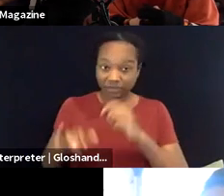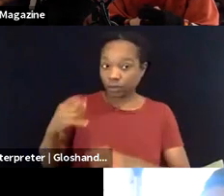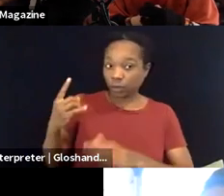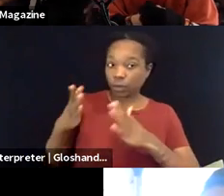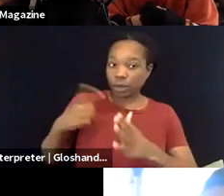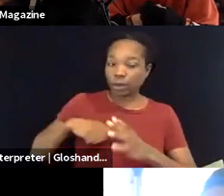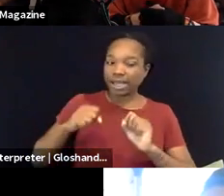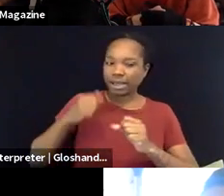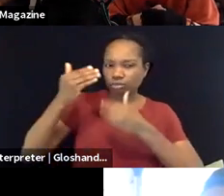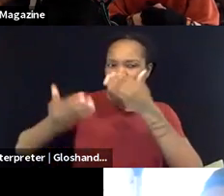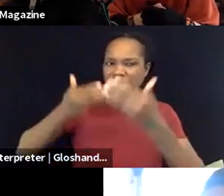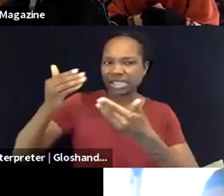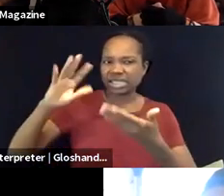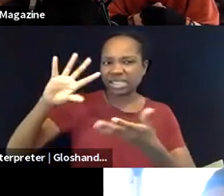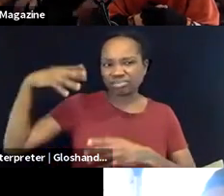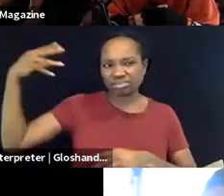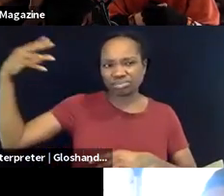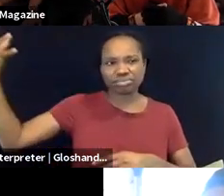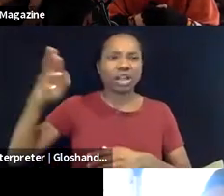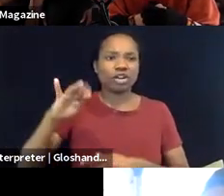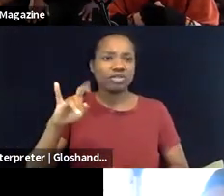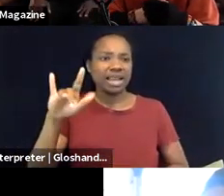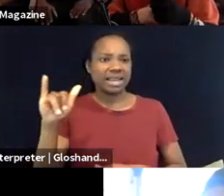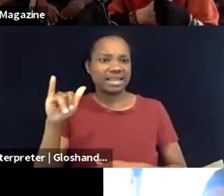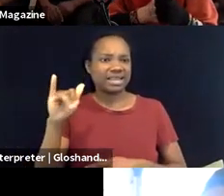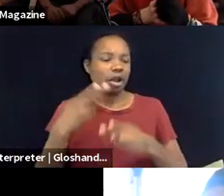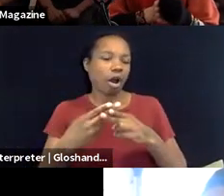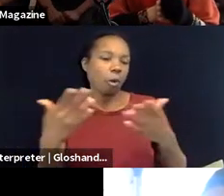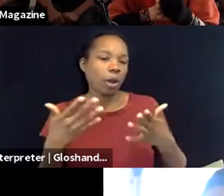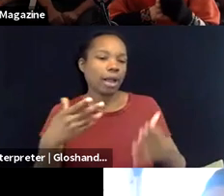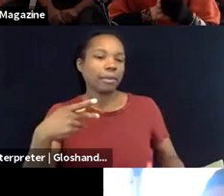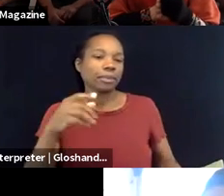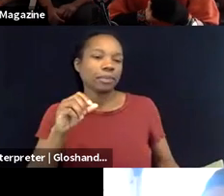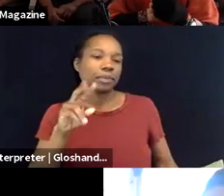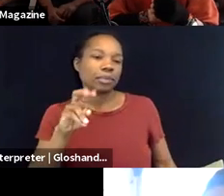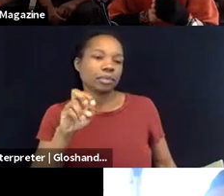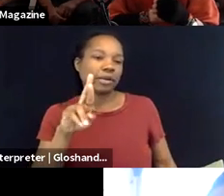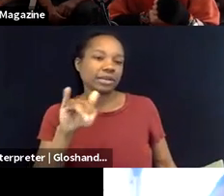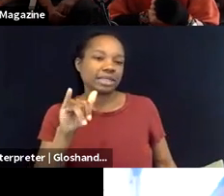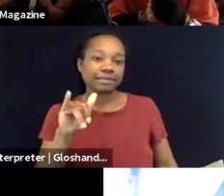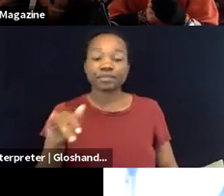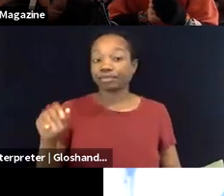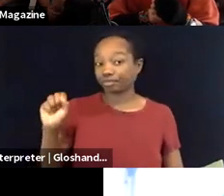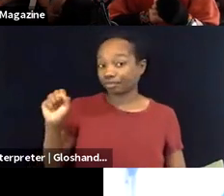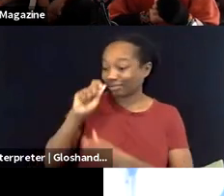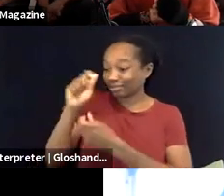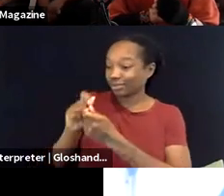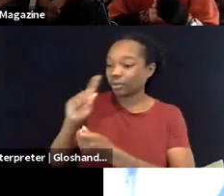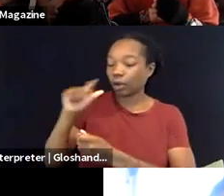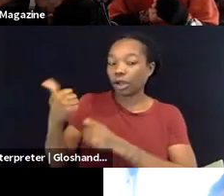reality called poverty that we are kept in. So exactly, and for other poverty scholars who might be watching,